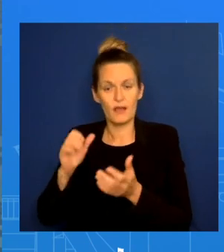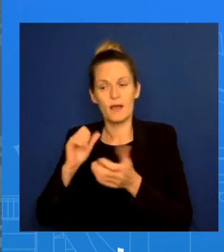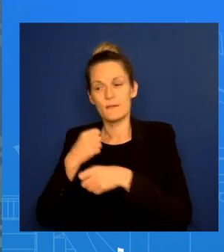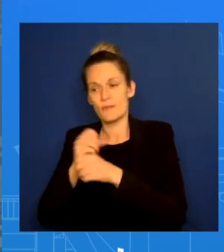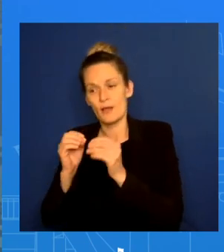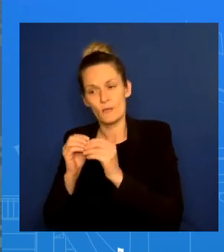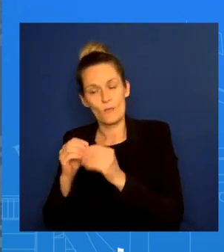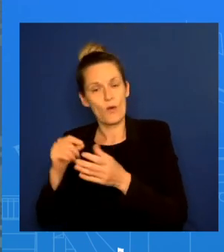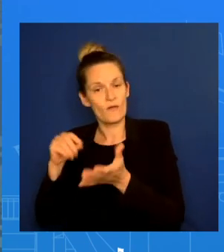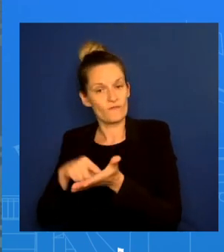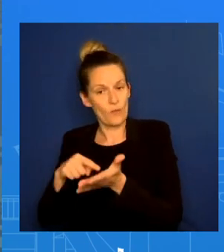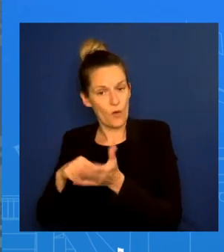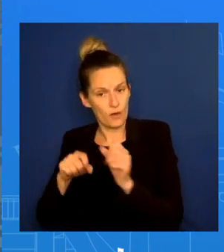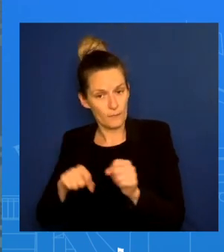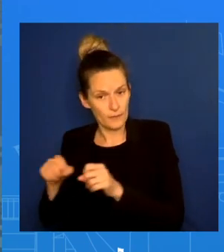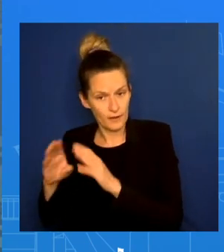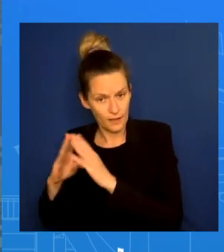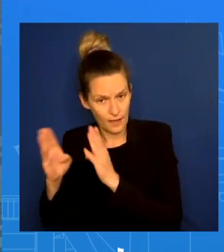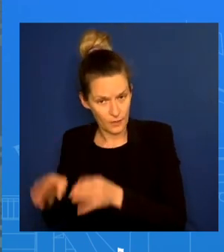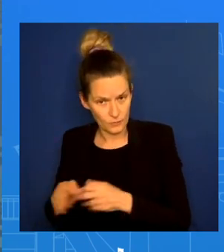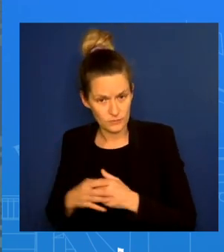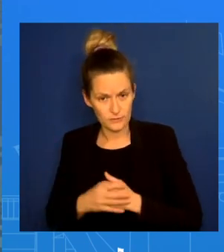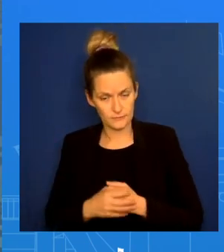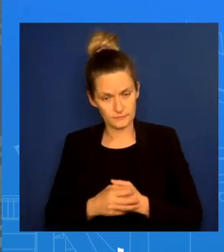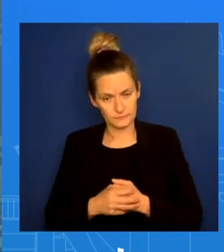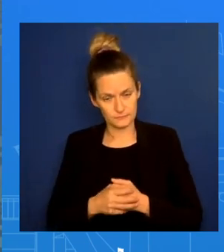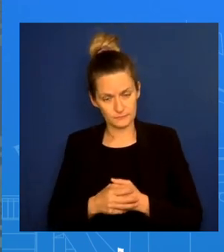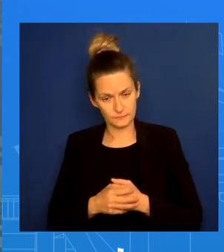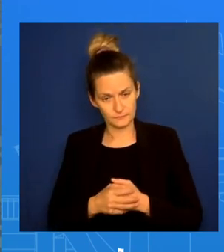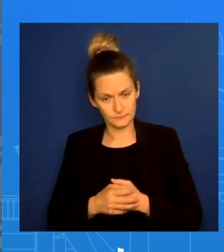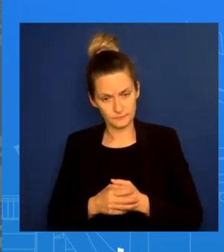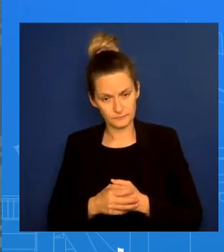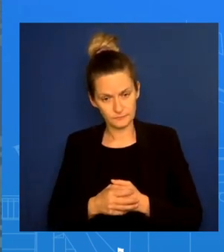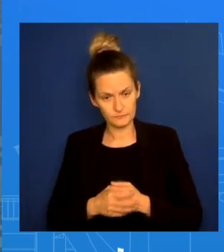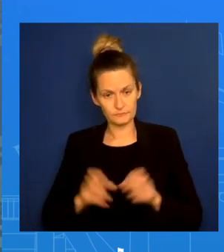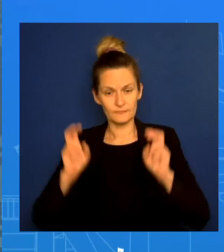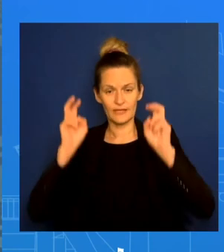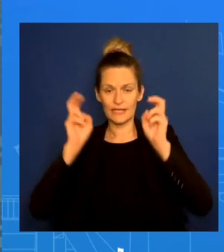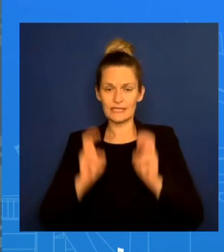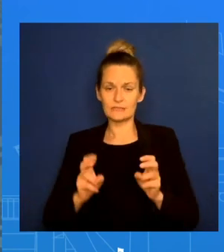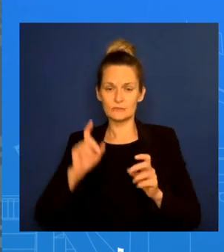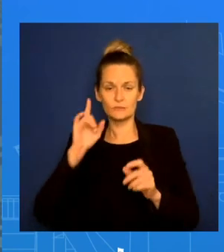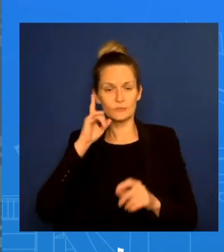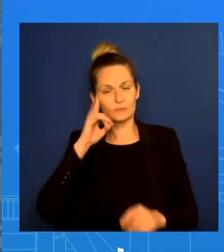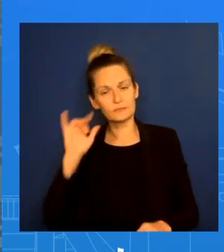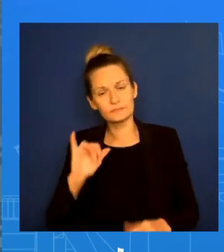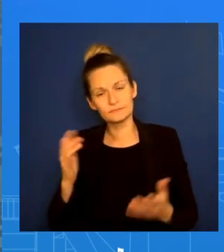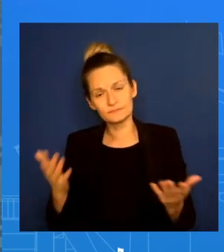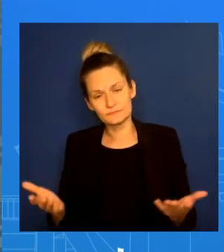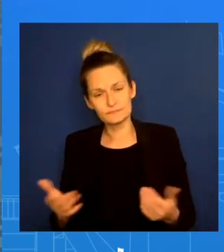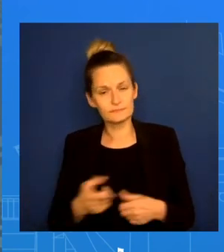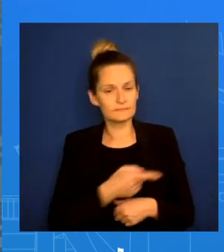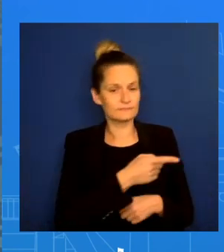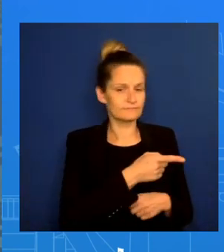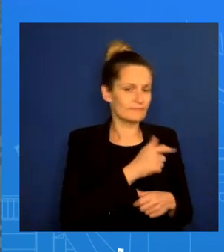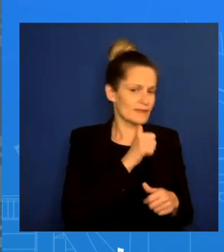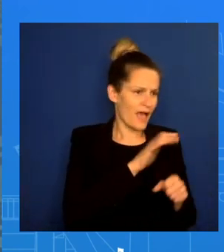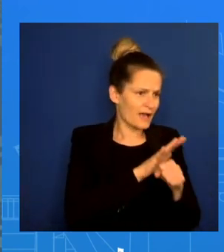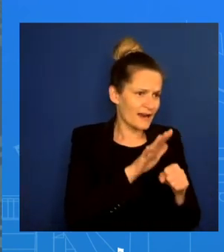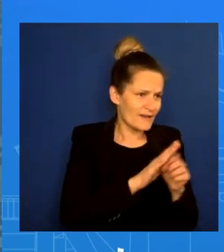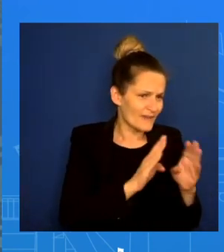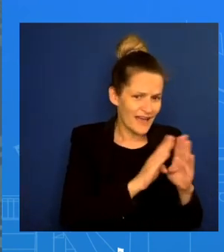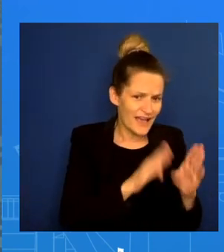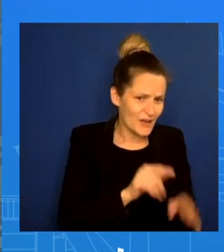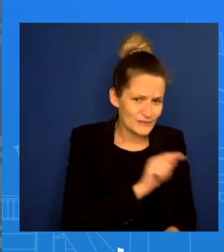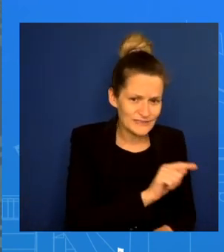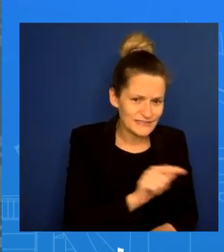housing supply action plan to address housing shortages and lower costs for families. Tackling costs for families is